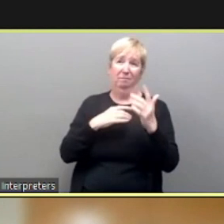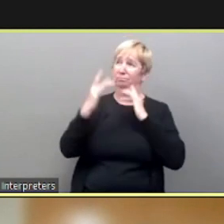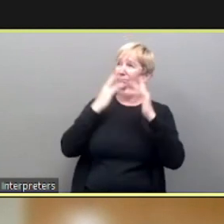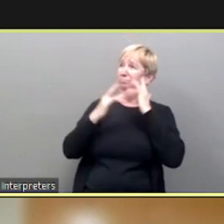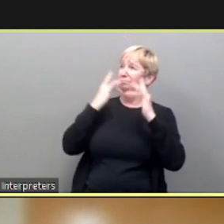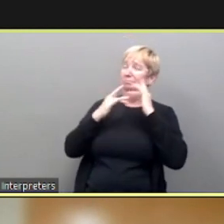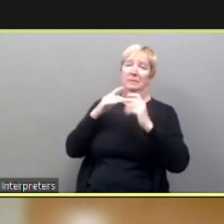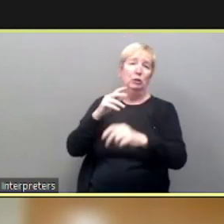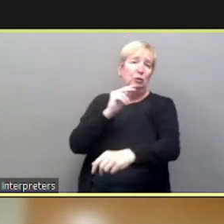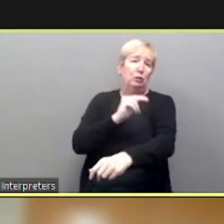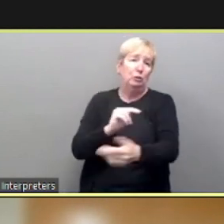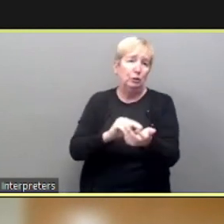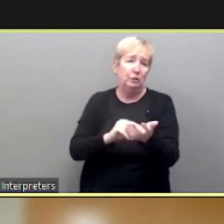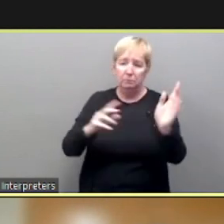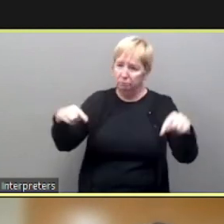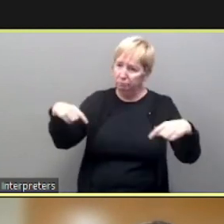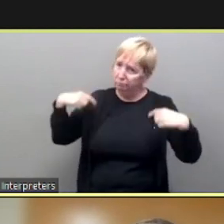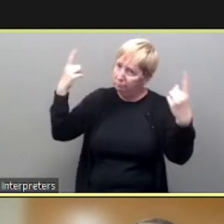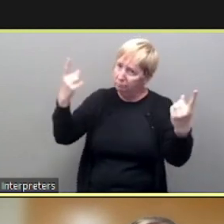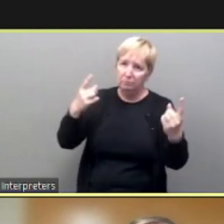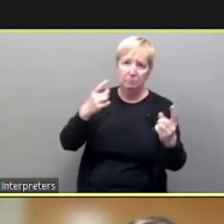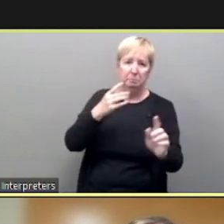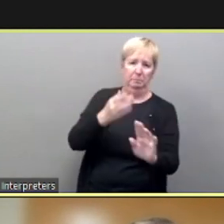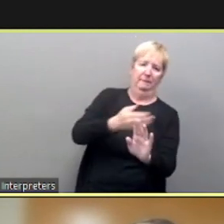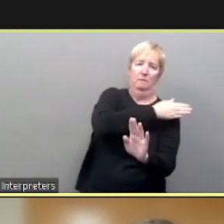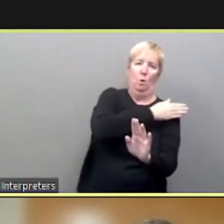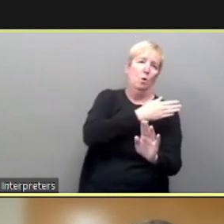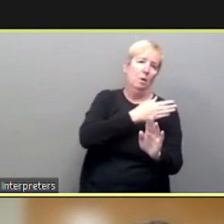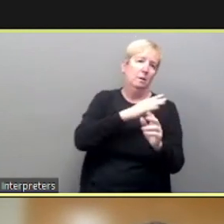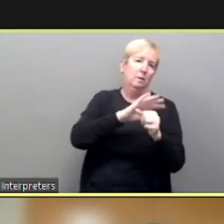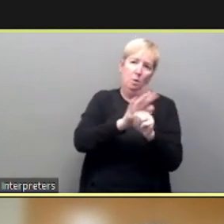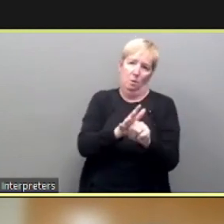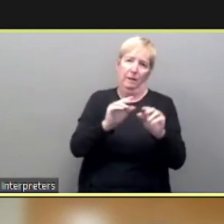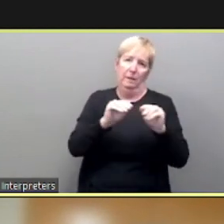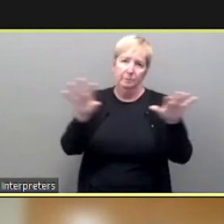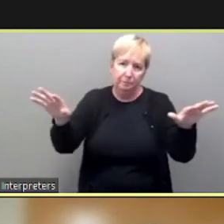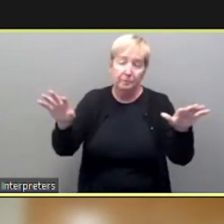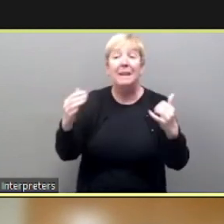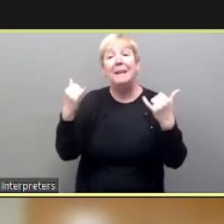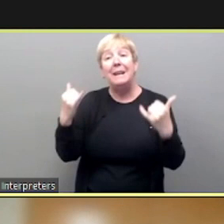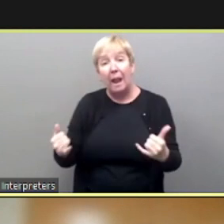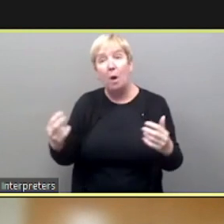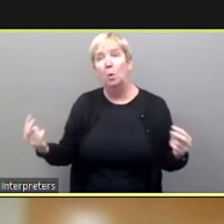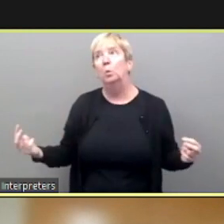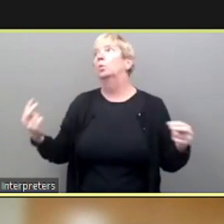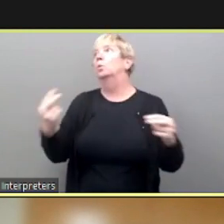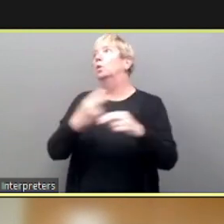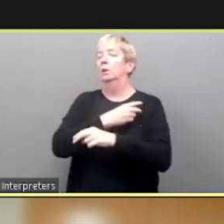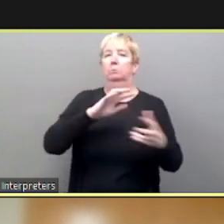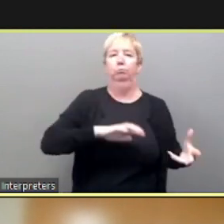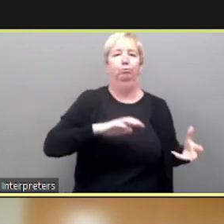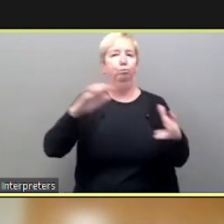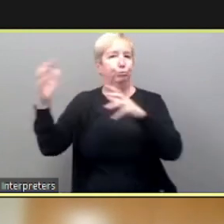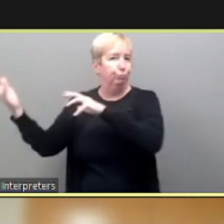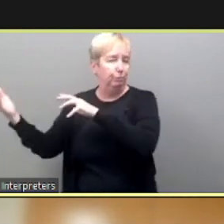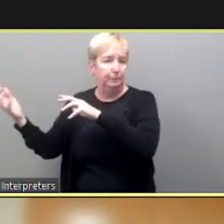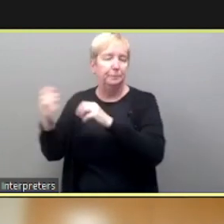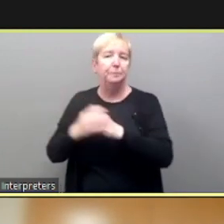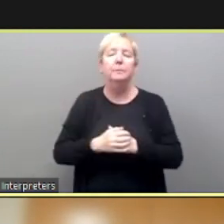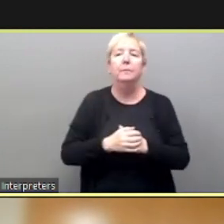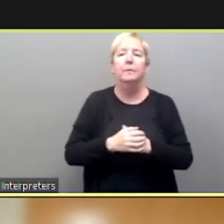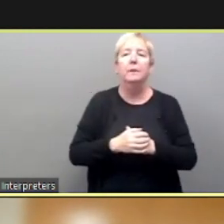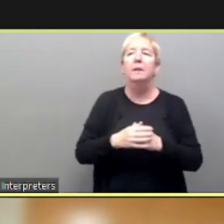However, we are now at crisis levels. We are in a position where the demand significantly outstrips